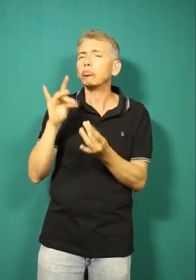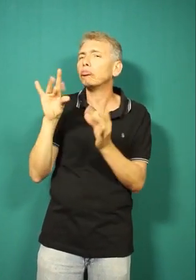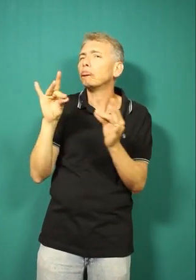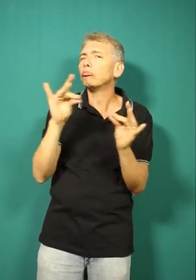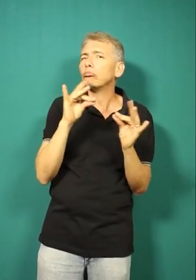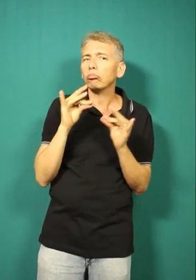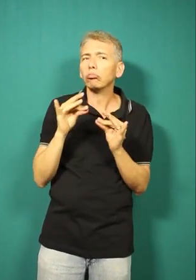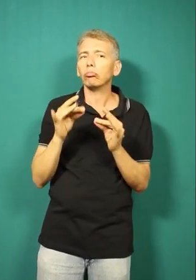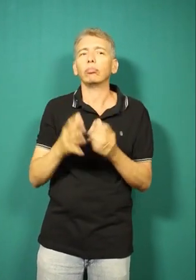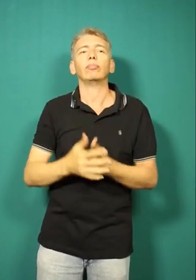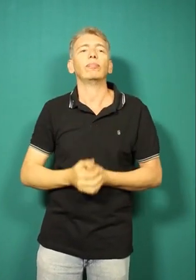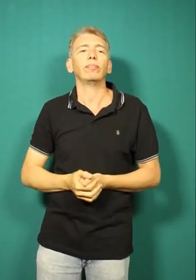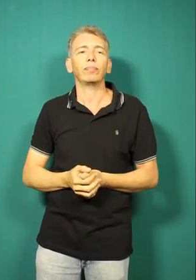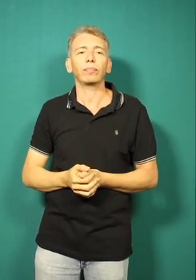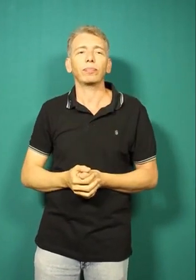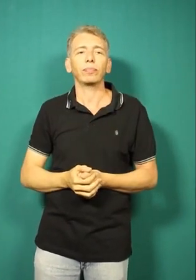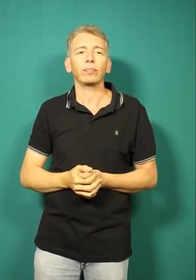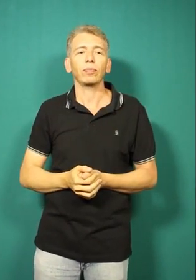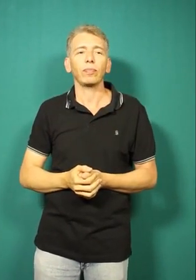produces.